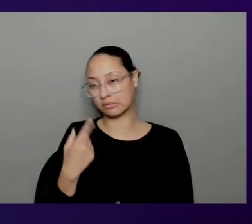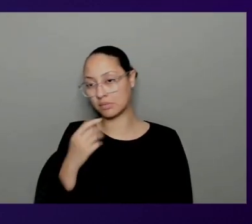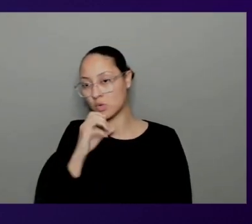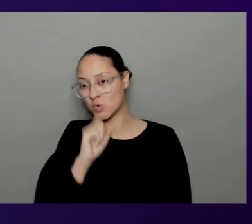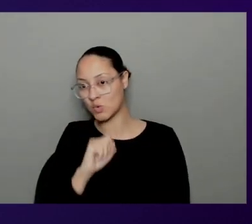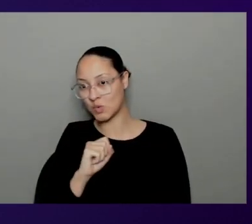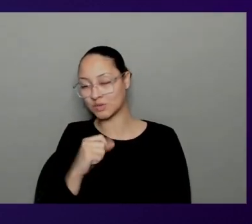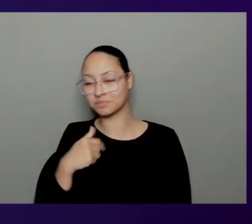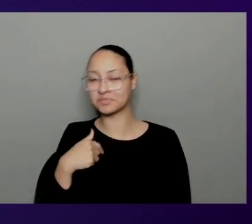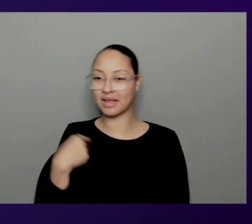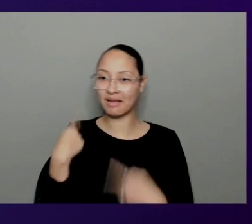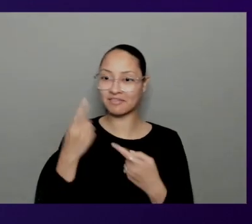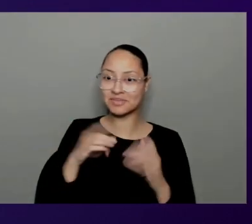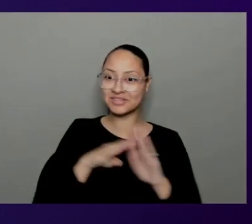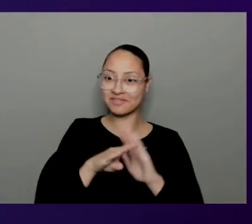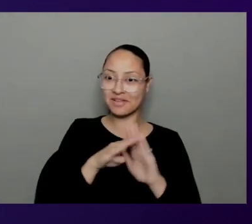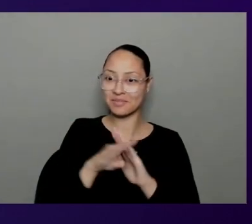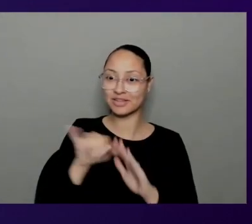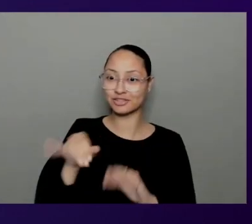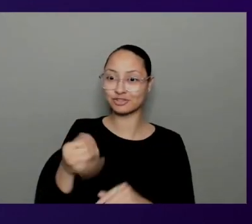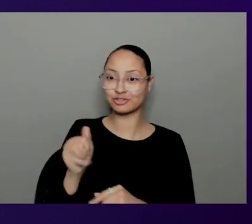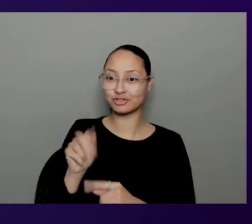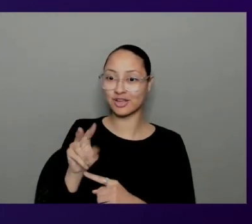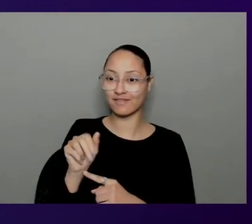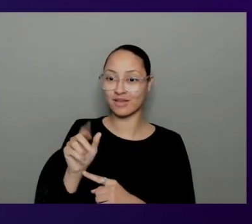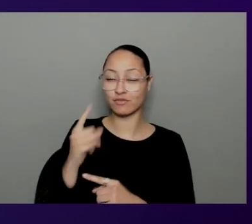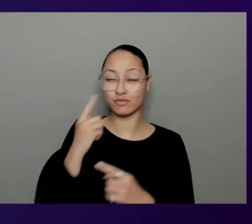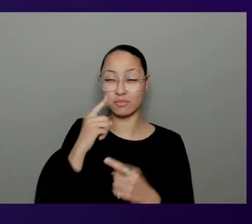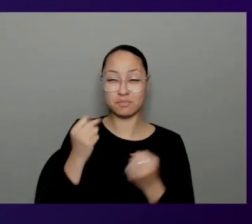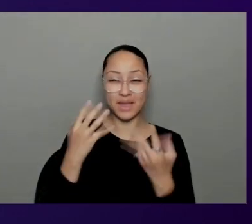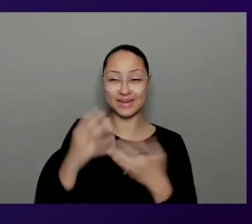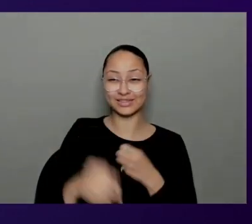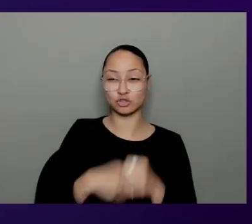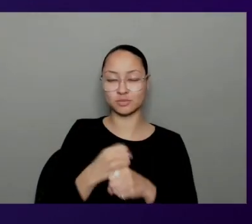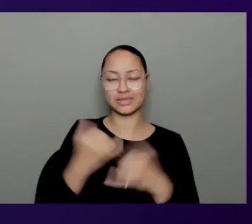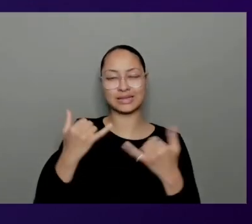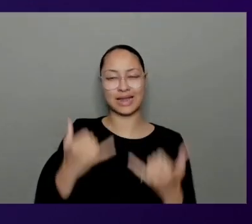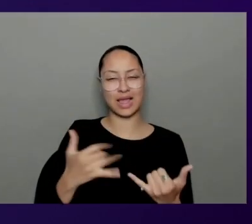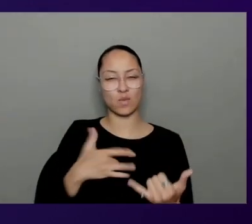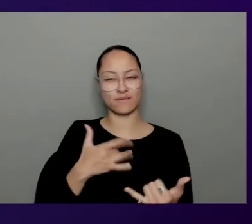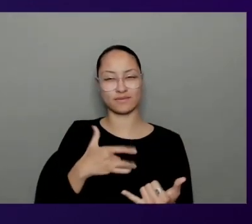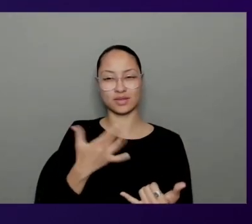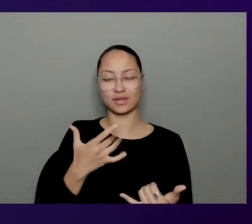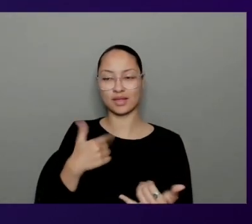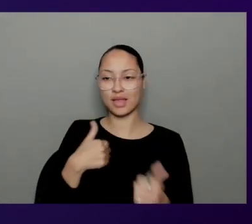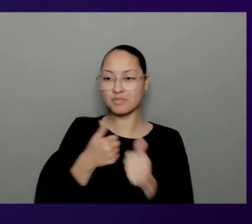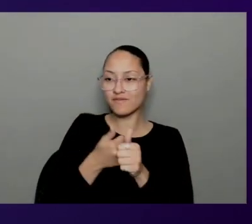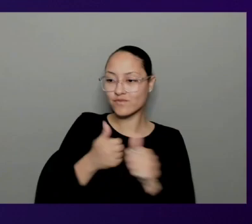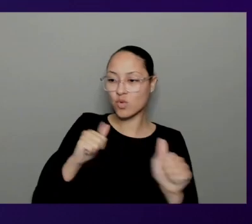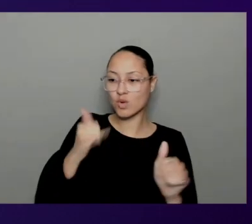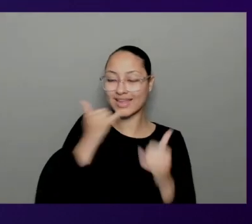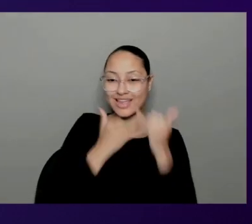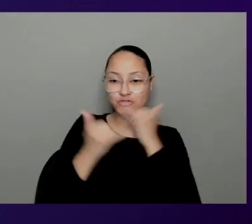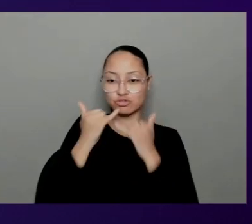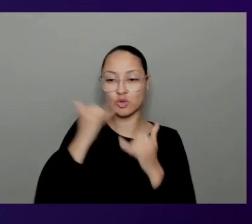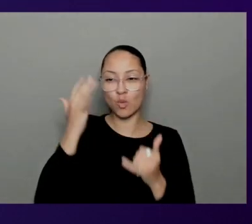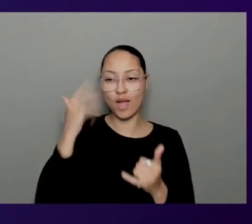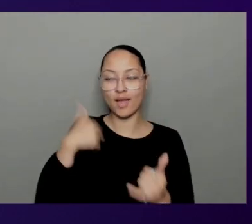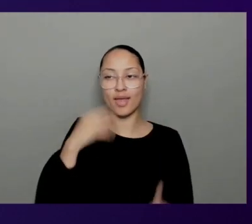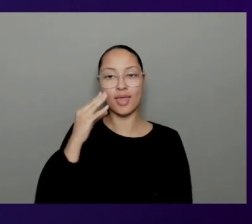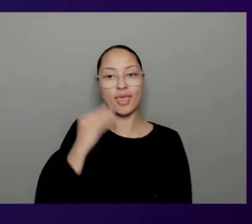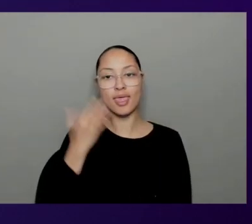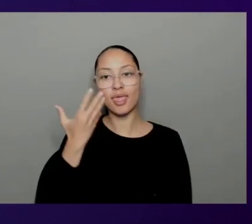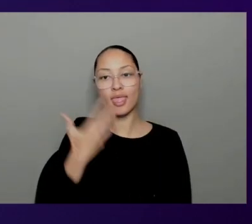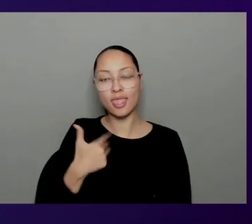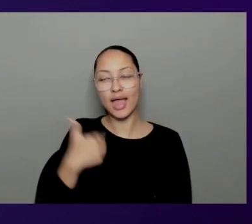I'm comfortable with it, but the fact of the matter is I've gotten to a point where I'm avoiding errors only because I've come across them so many times that I just